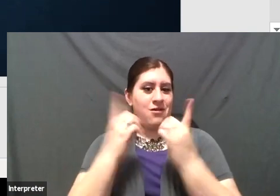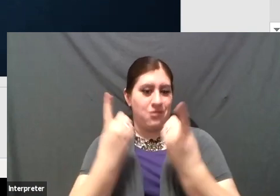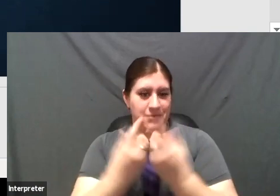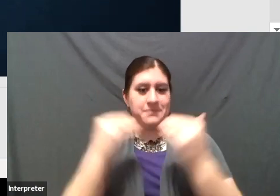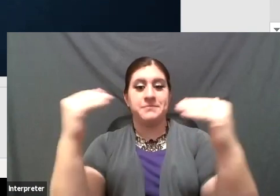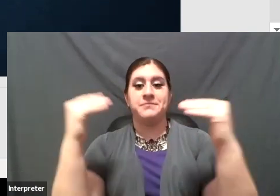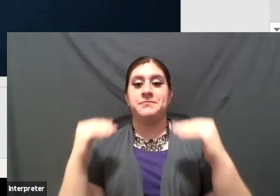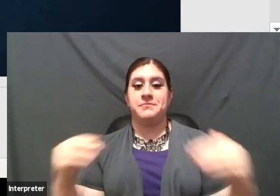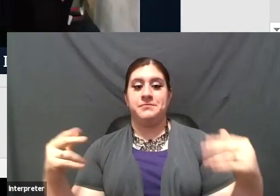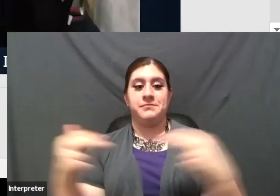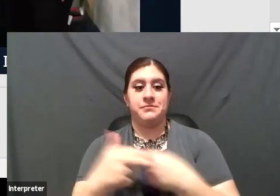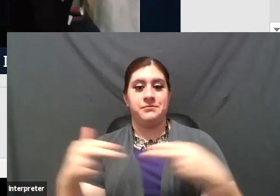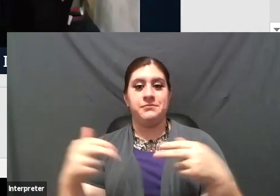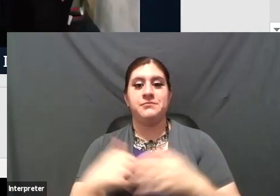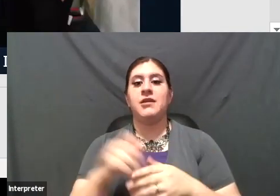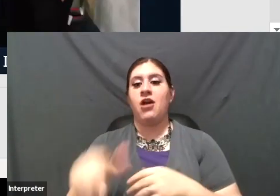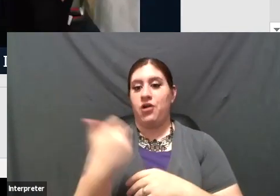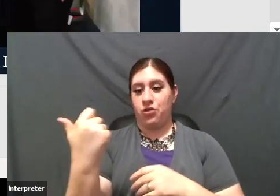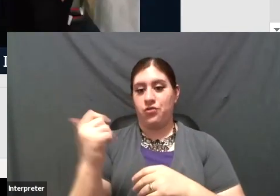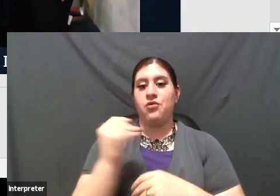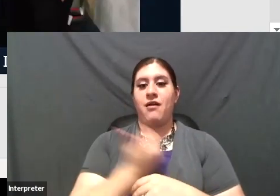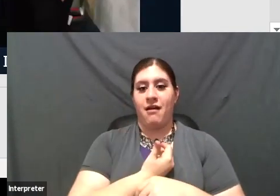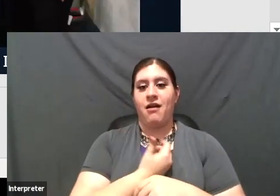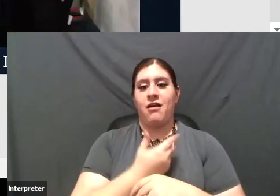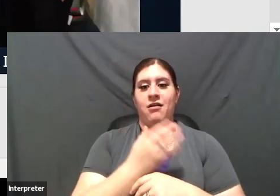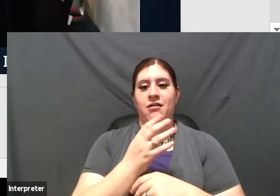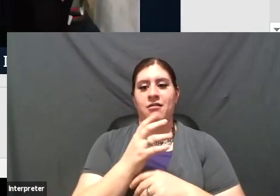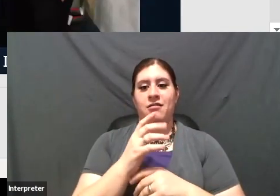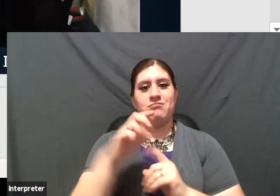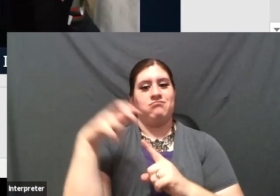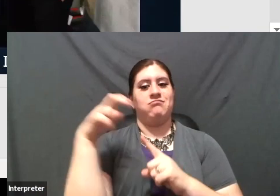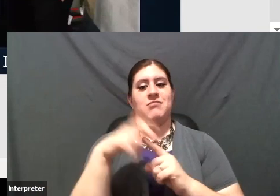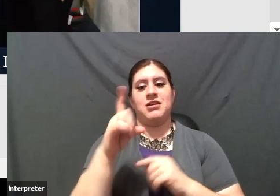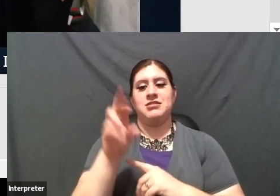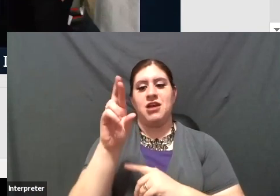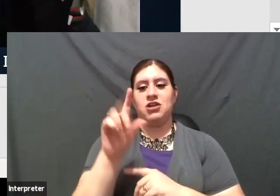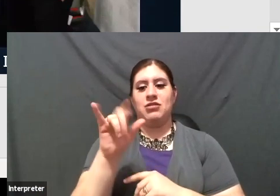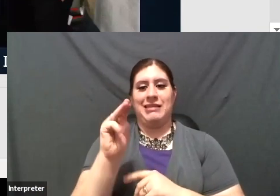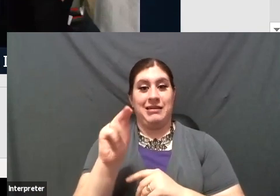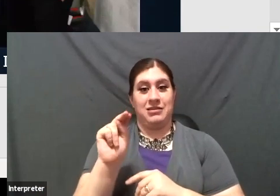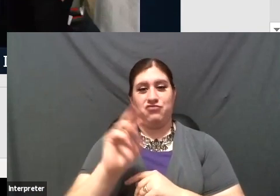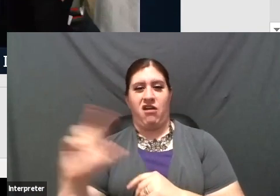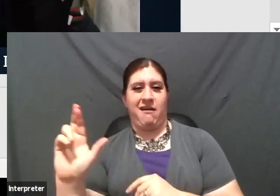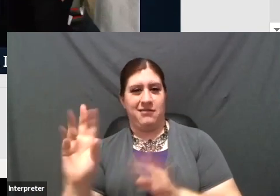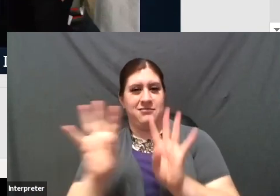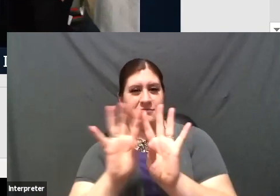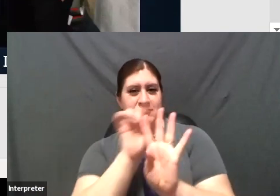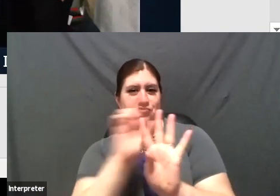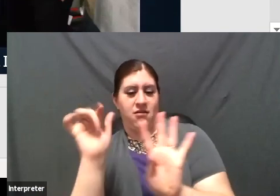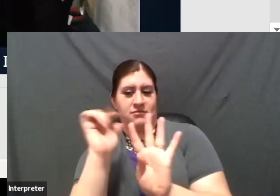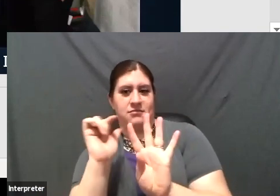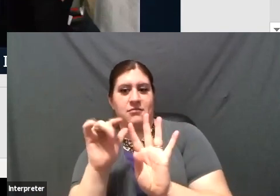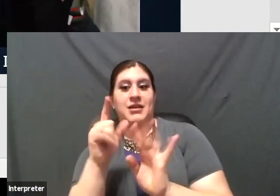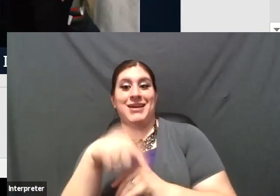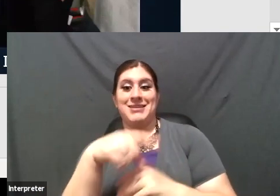next slide is another one of our, I'll call them stars. This is Dr. Leon on the far right. And here he is with